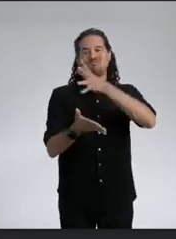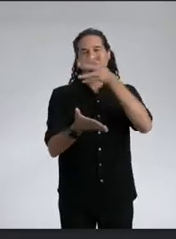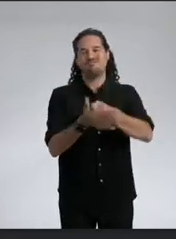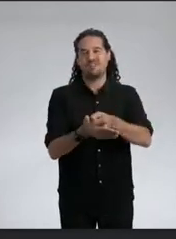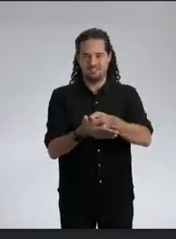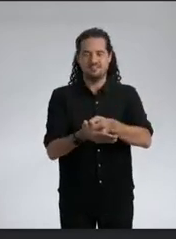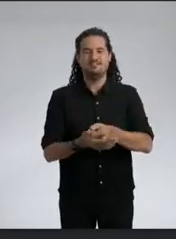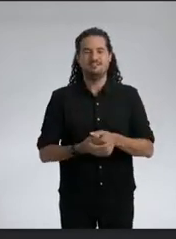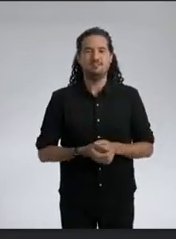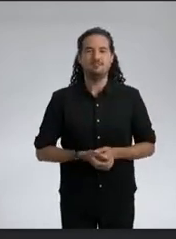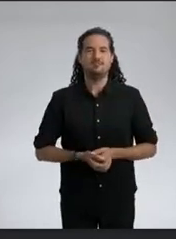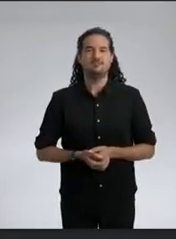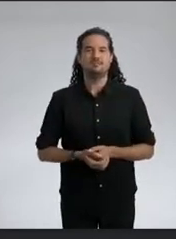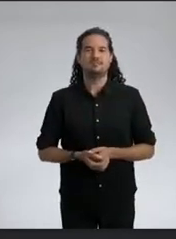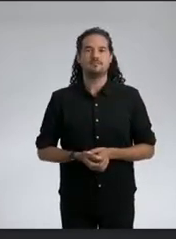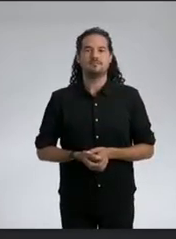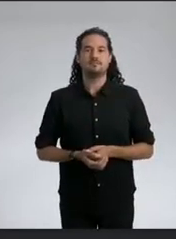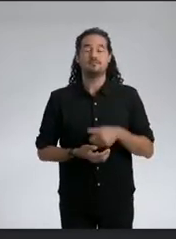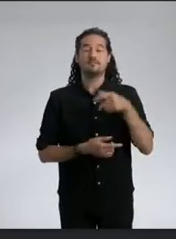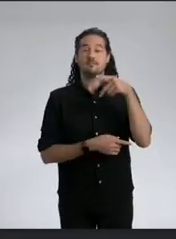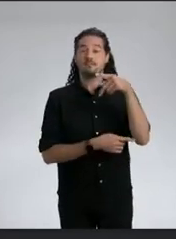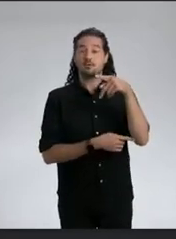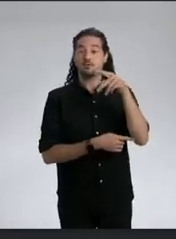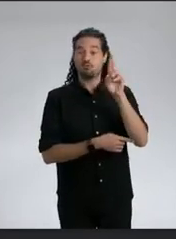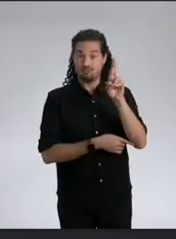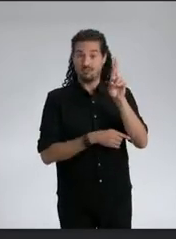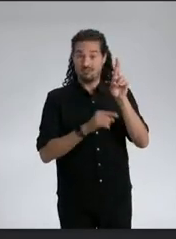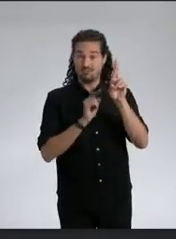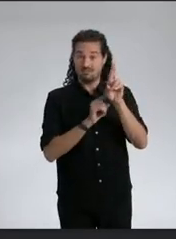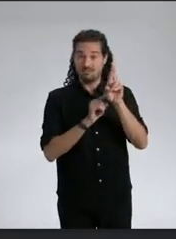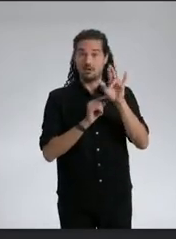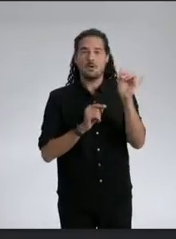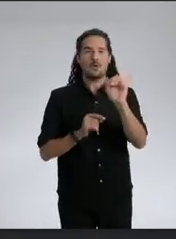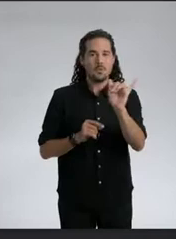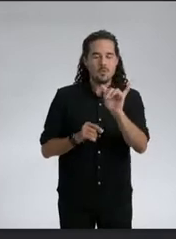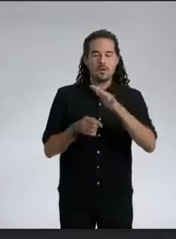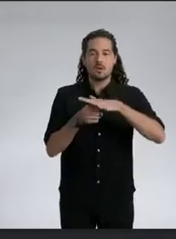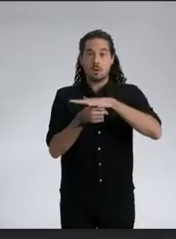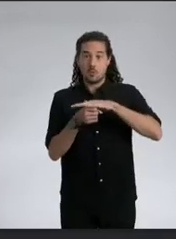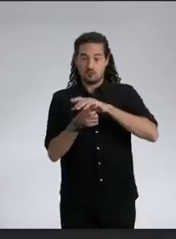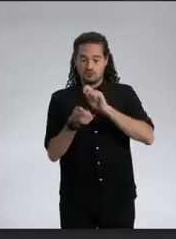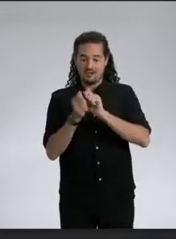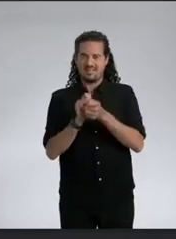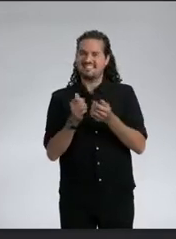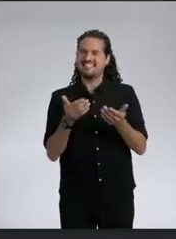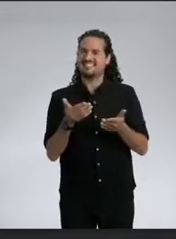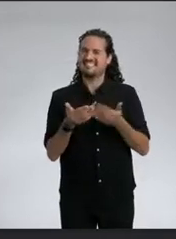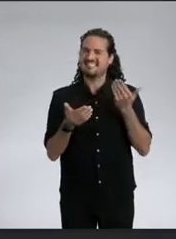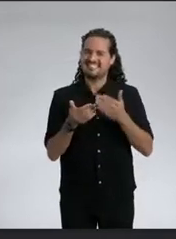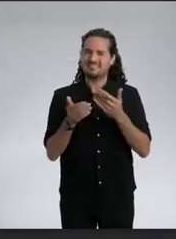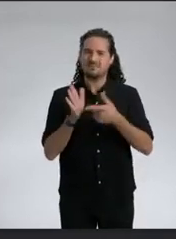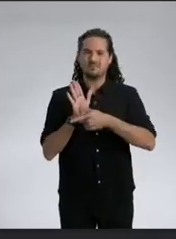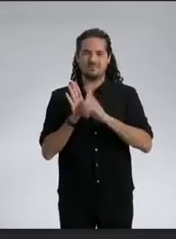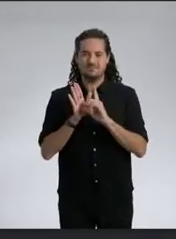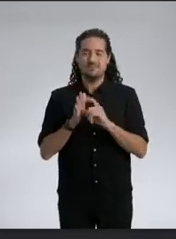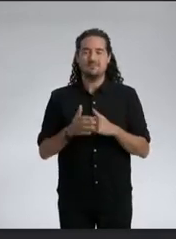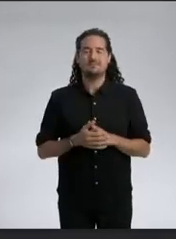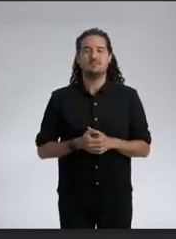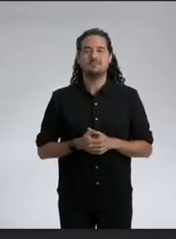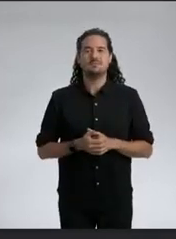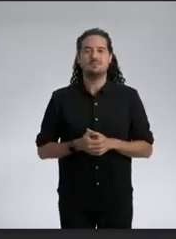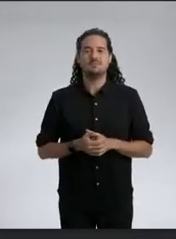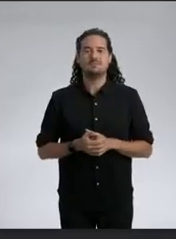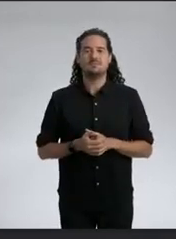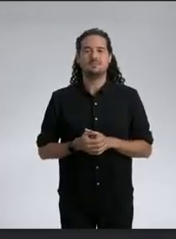Beyond pull requests, Xcode 13 makes reviewing local changes really easy too. As I navigate